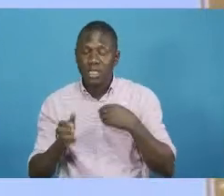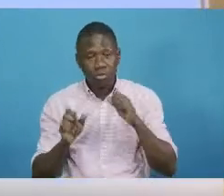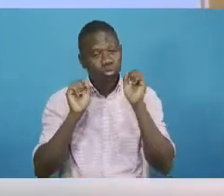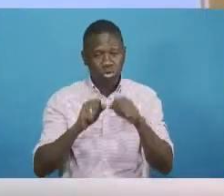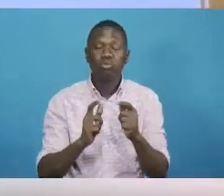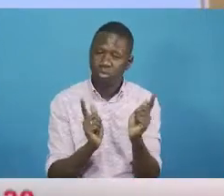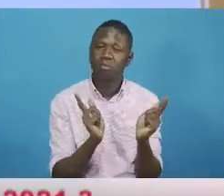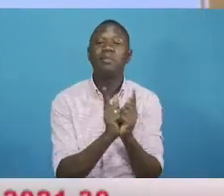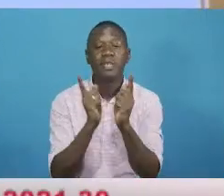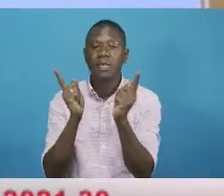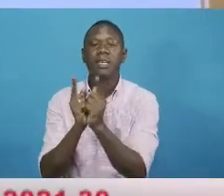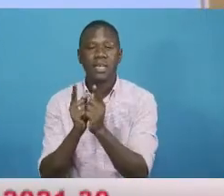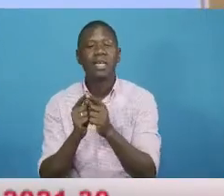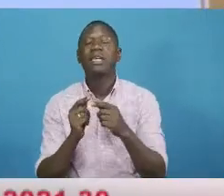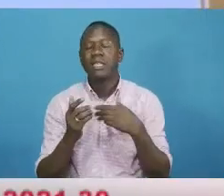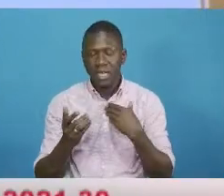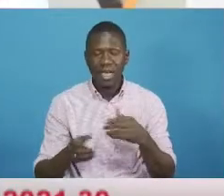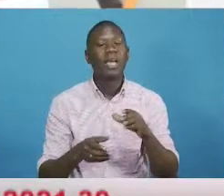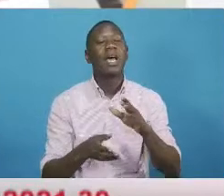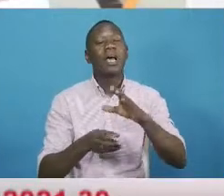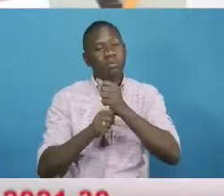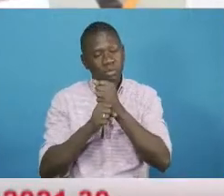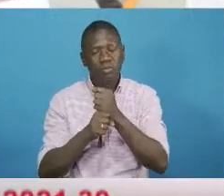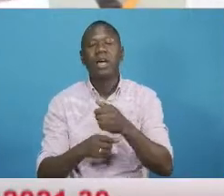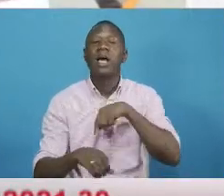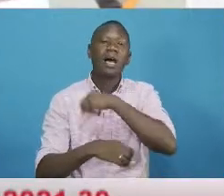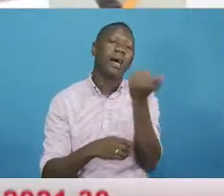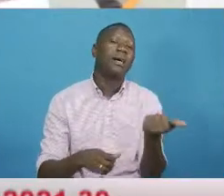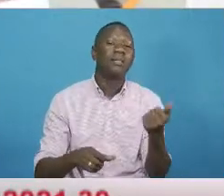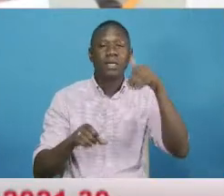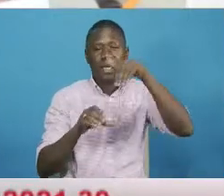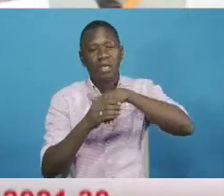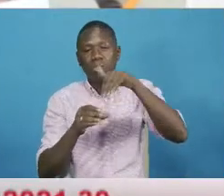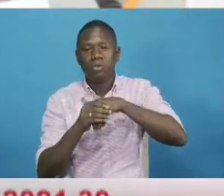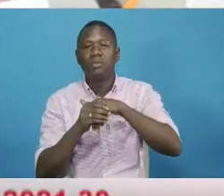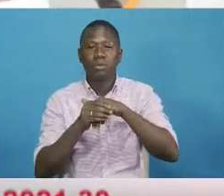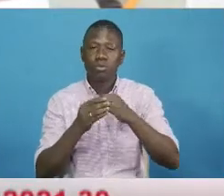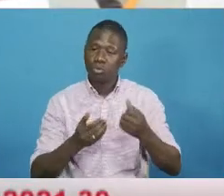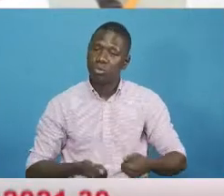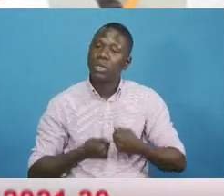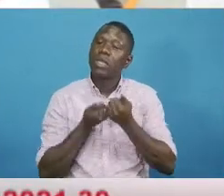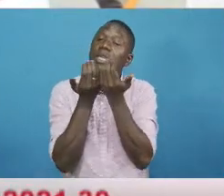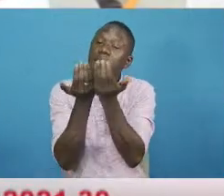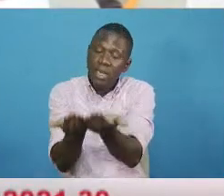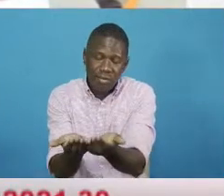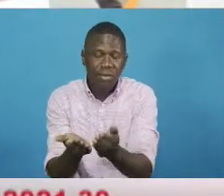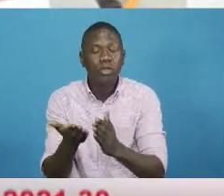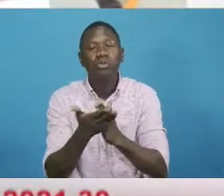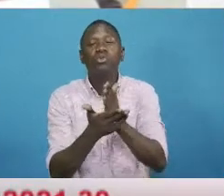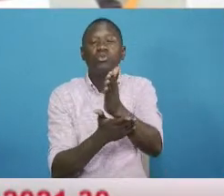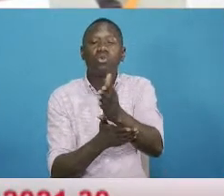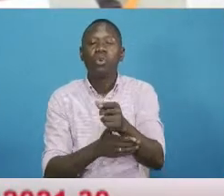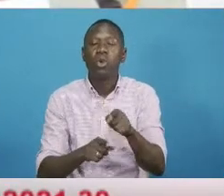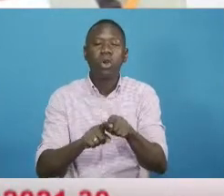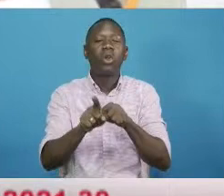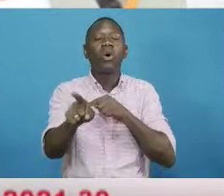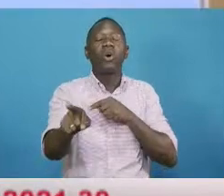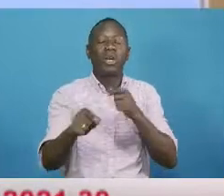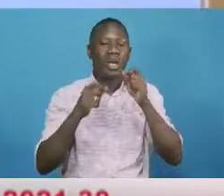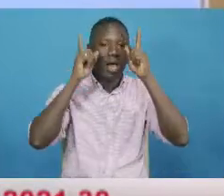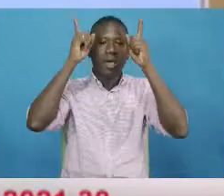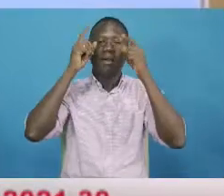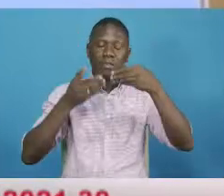accessible, equitable, and inclusive to deliver through long life learning a